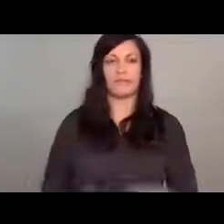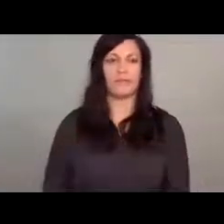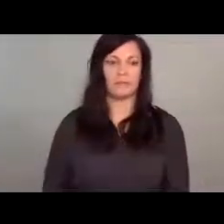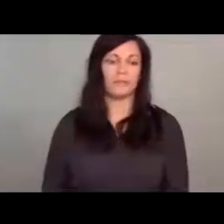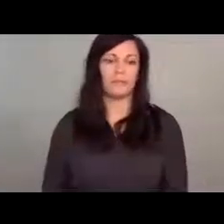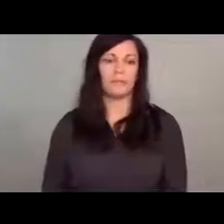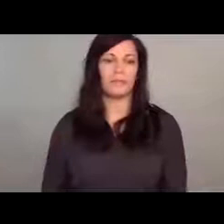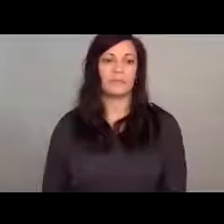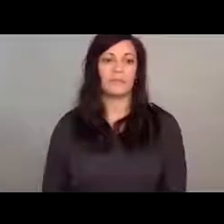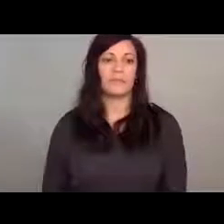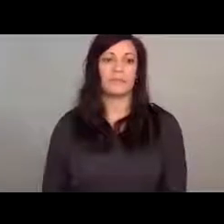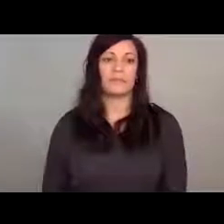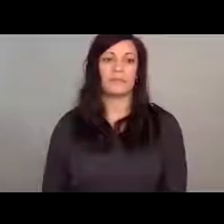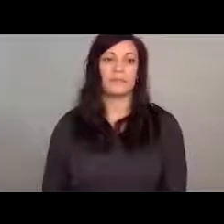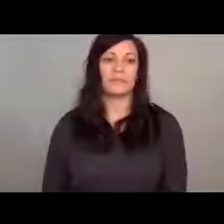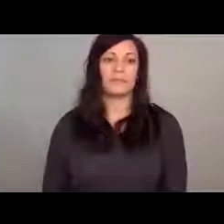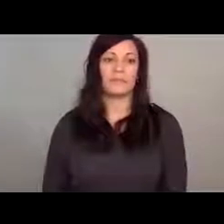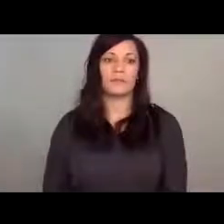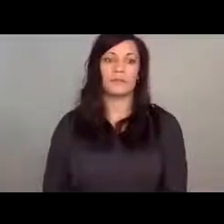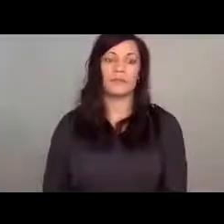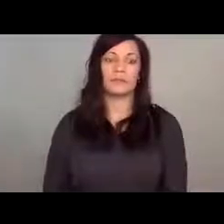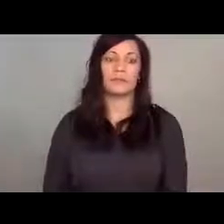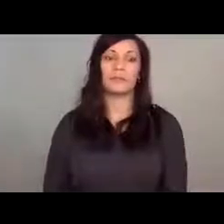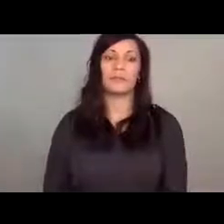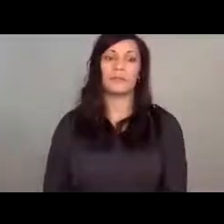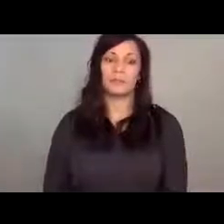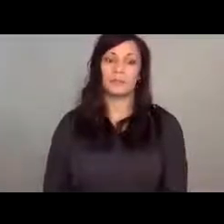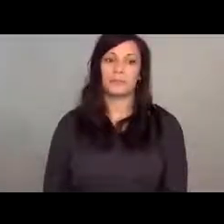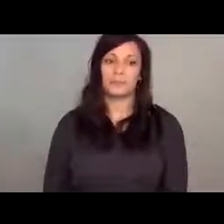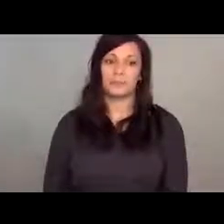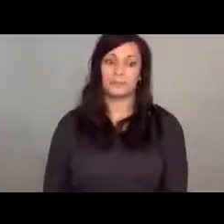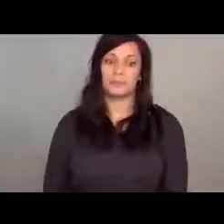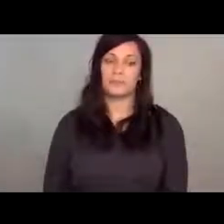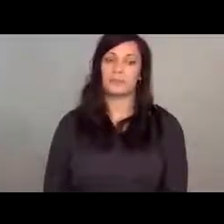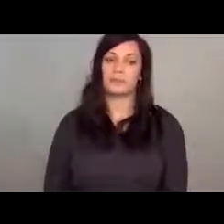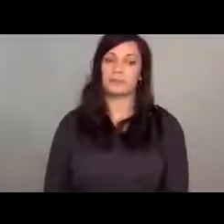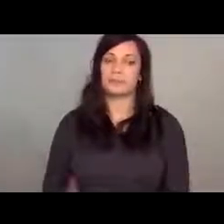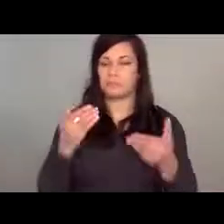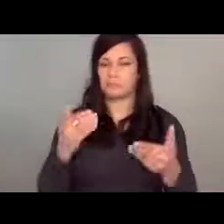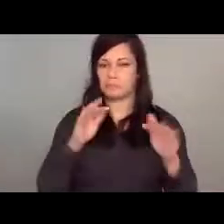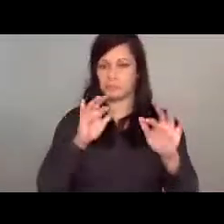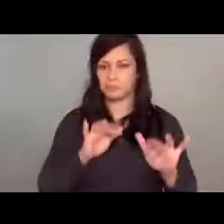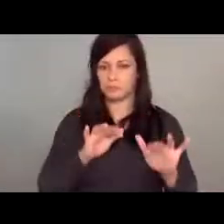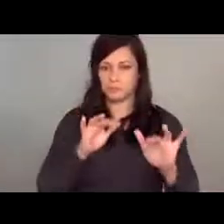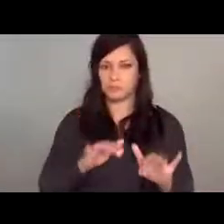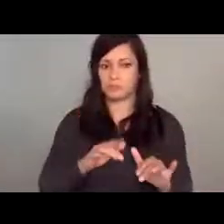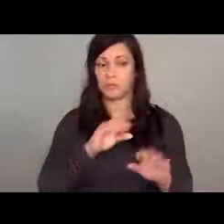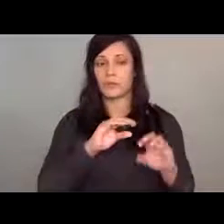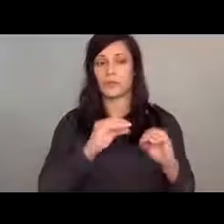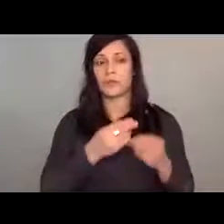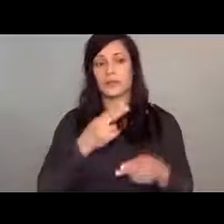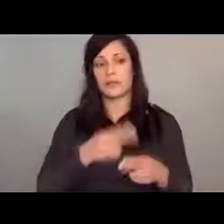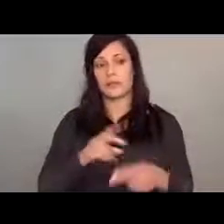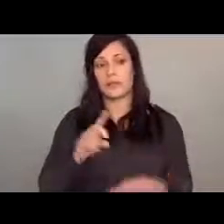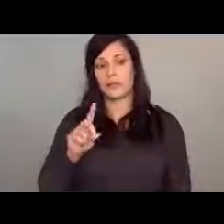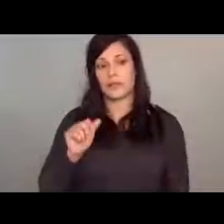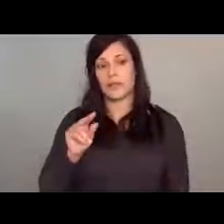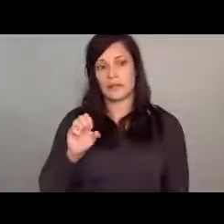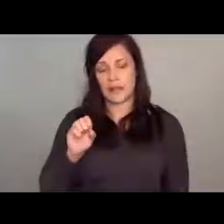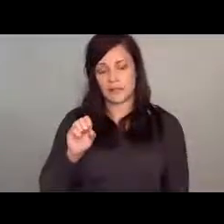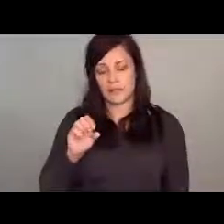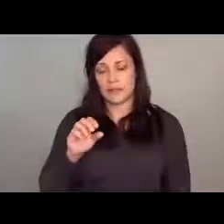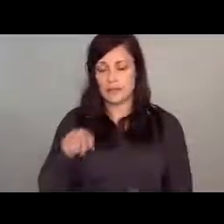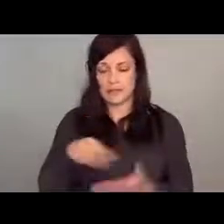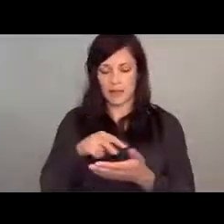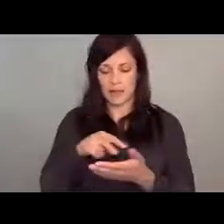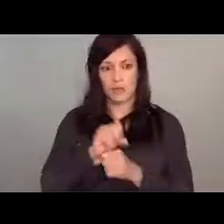of this information. So I said that our organization is called DanceWorks Swinomish